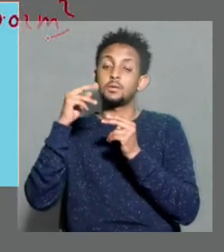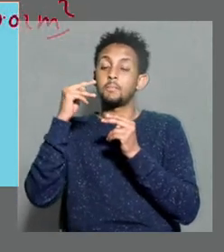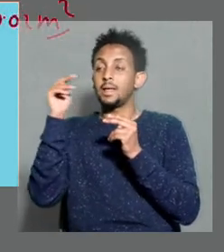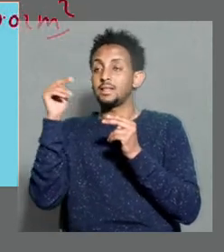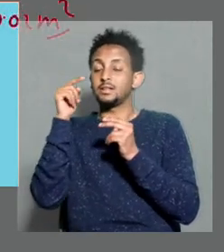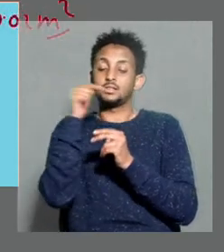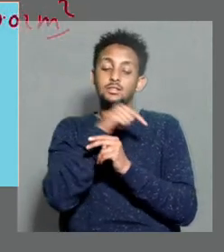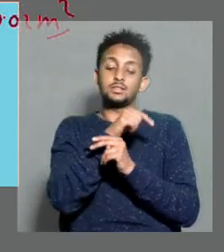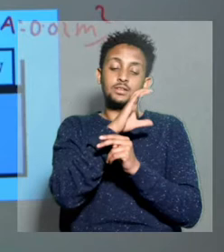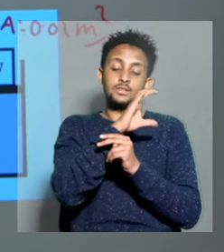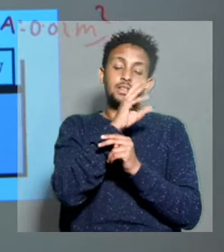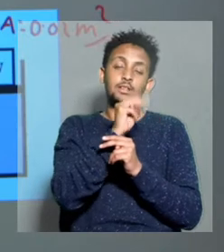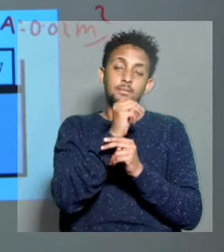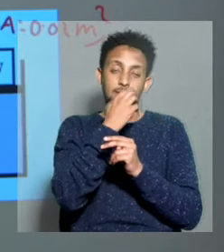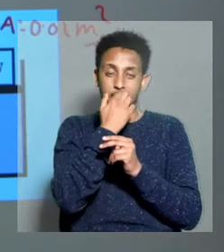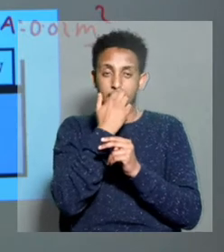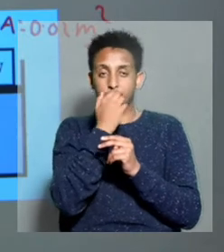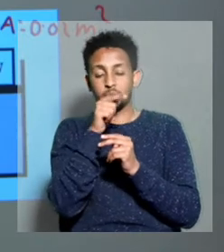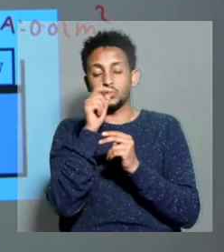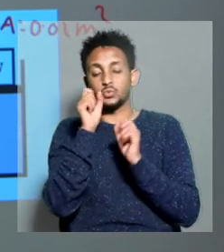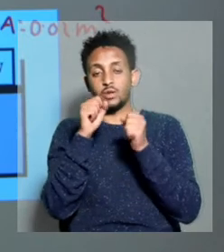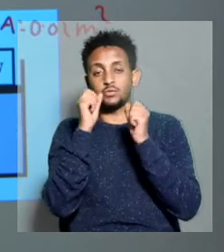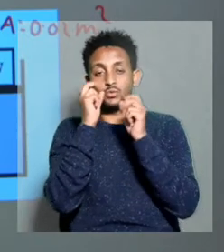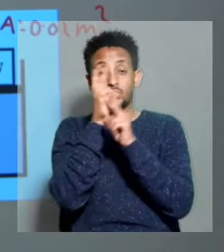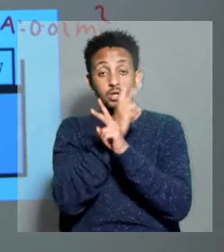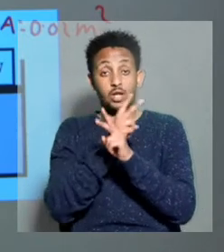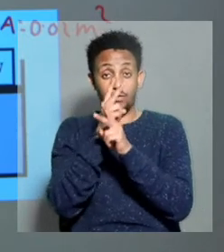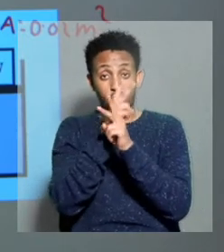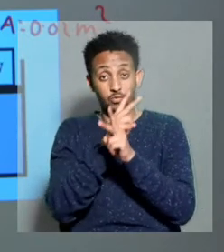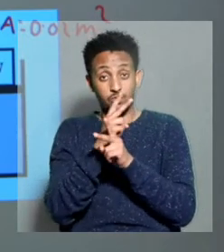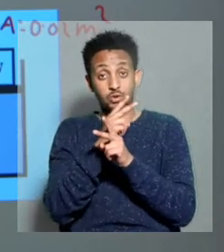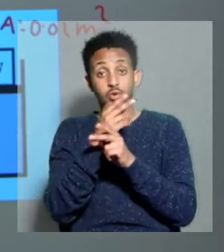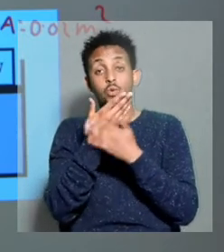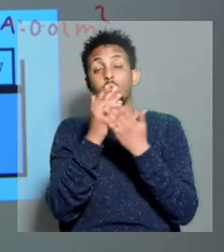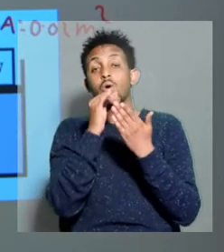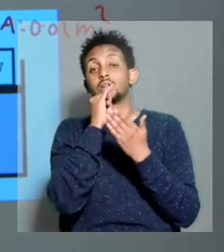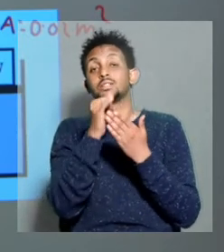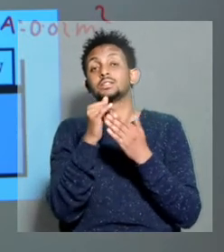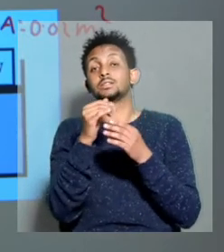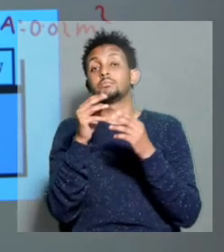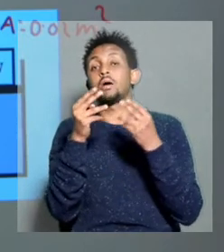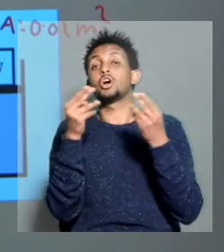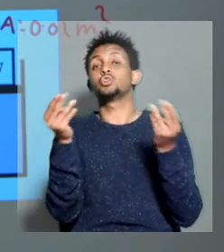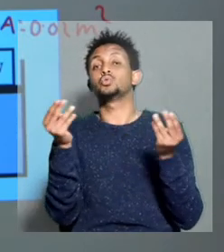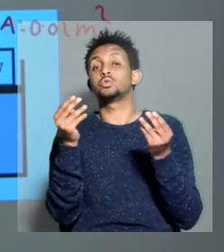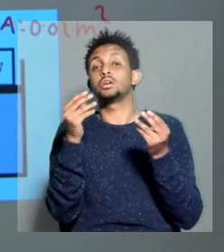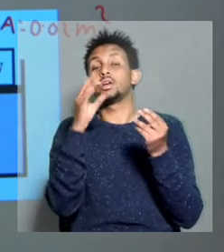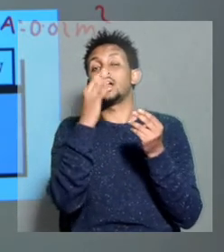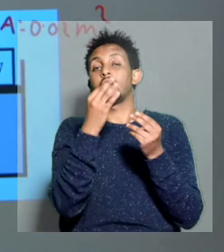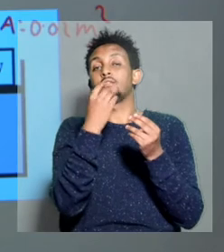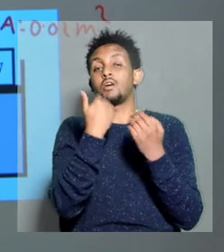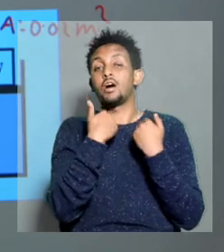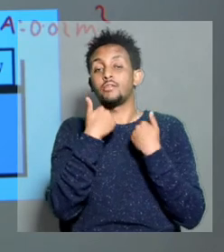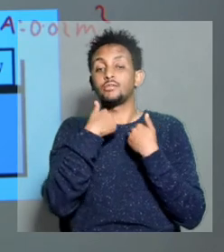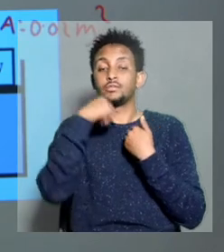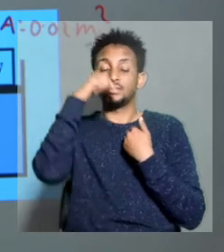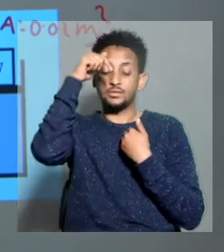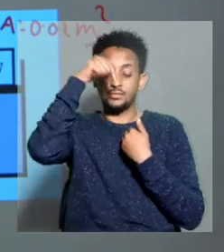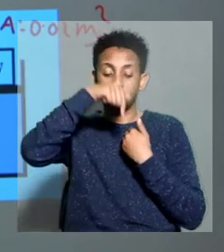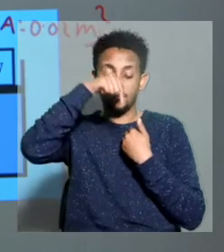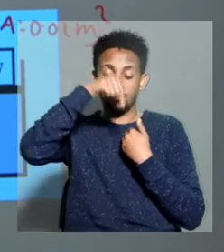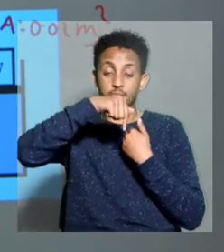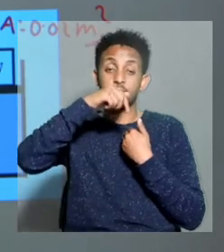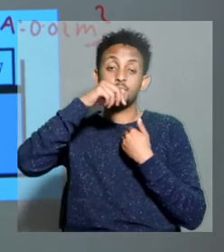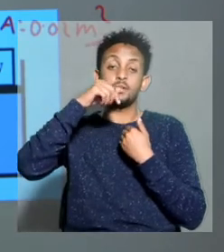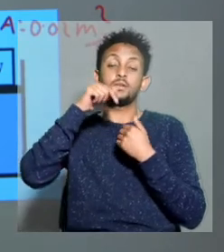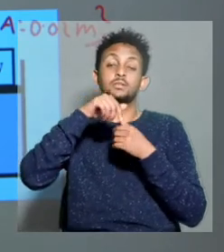meter, and here it gives in centimeter. Should have to be careful. And what is the magnitude of the force F? Here we have the magnitude of the force